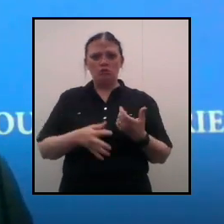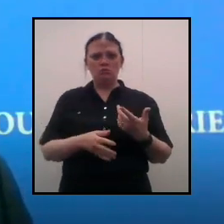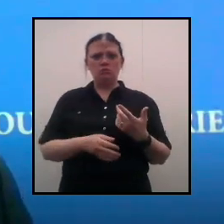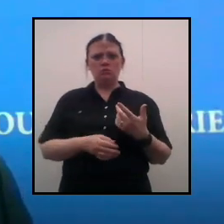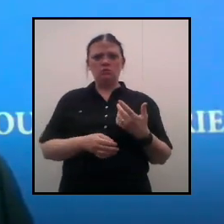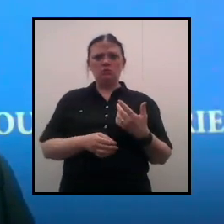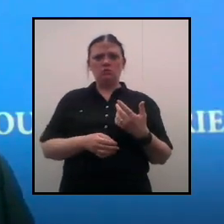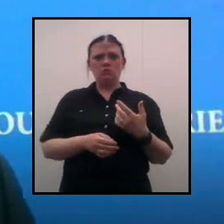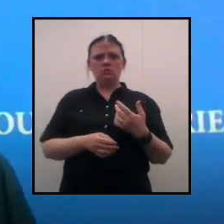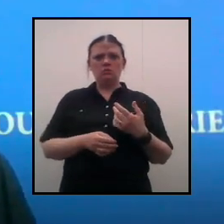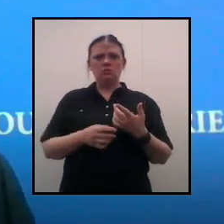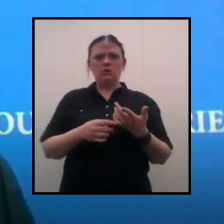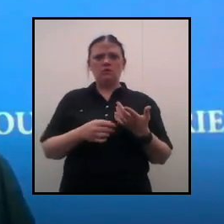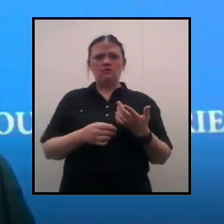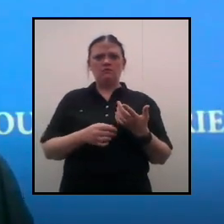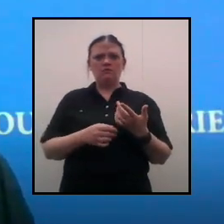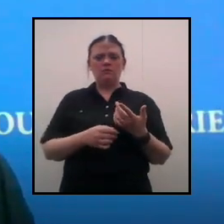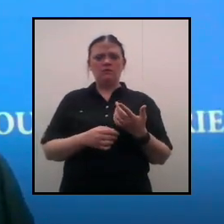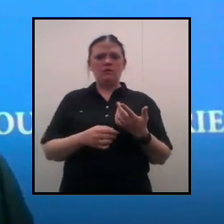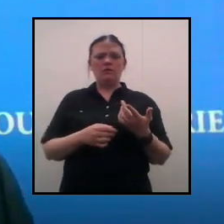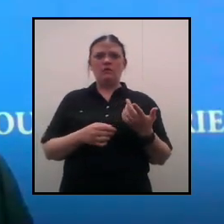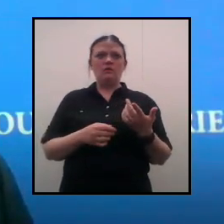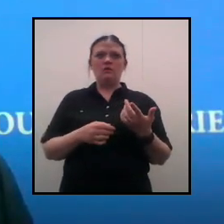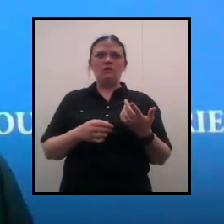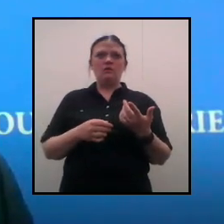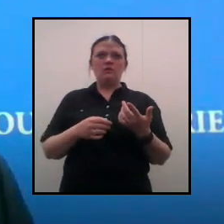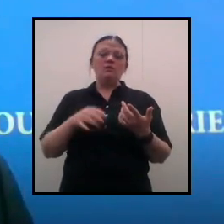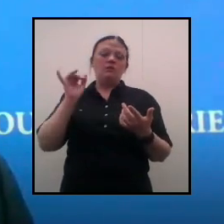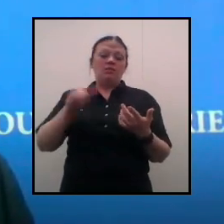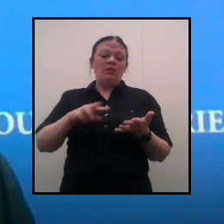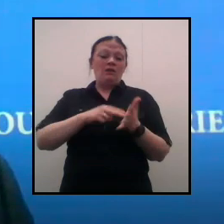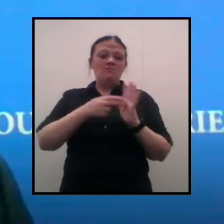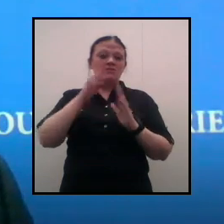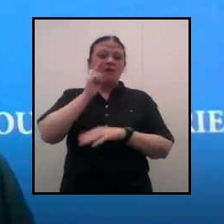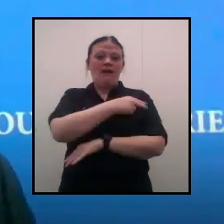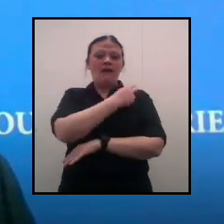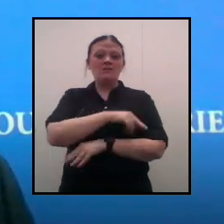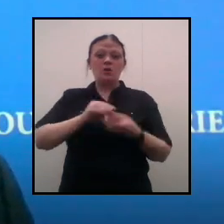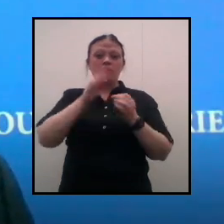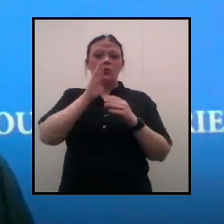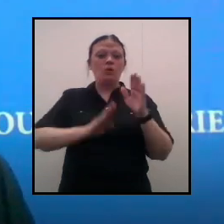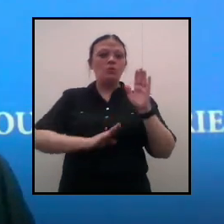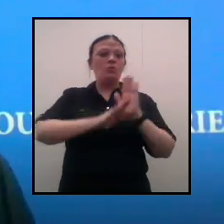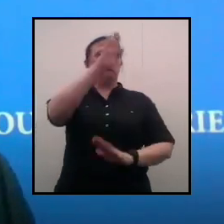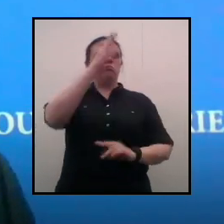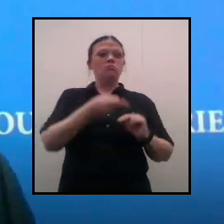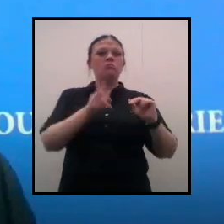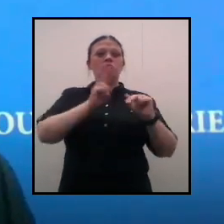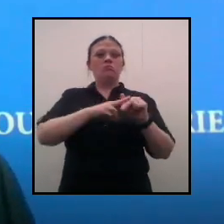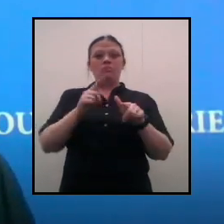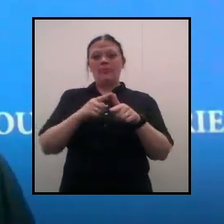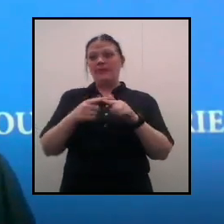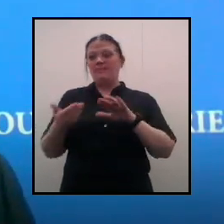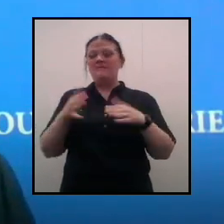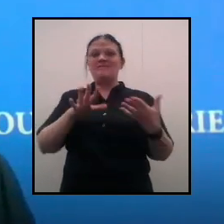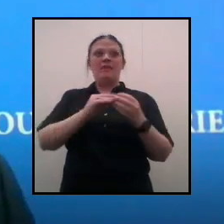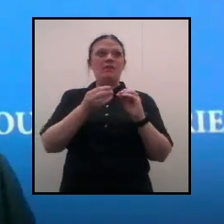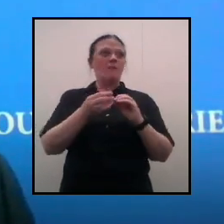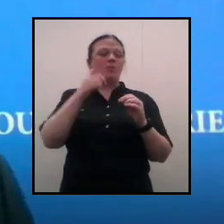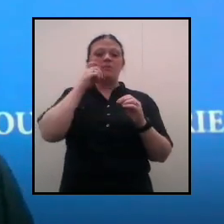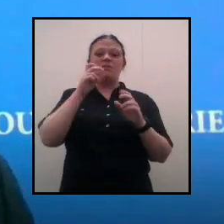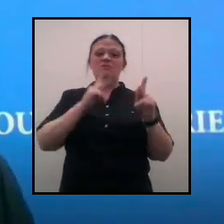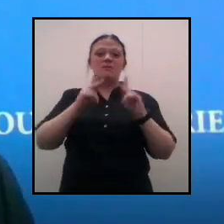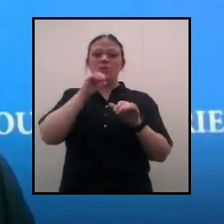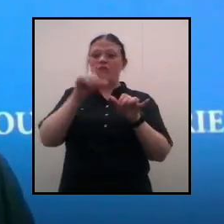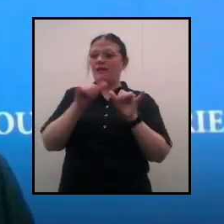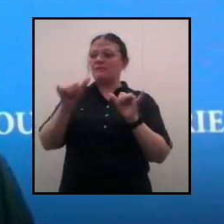saying, I've had enough. Well, you know what? That's going to drive up the hospitalization number. That's going to drive up the death number. And remember when I said you don't want to